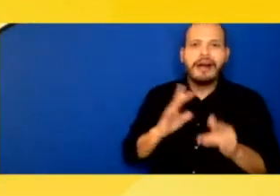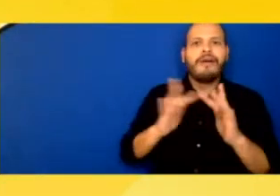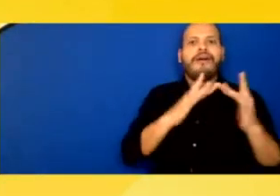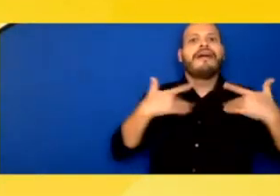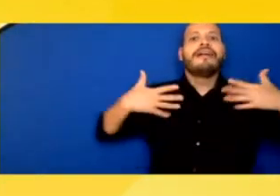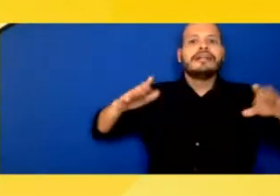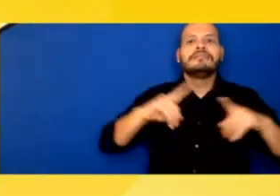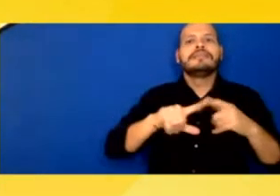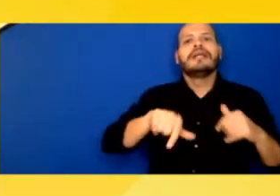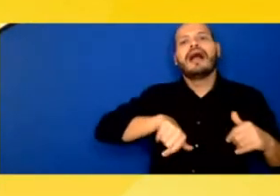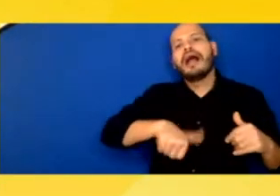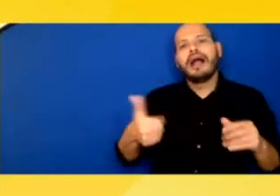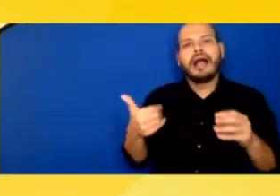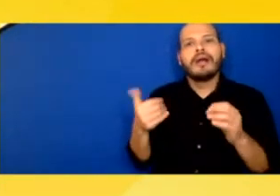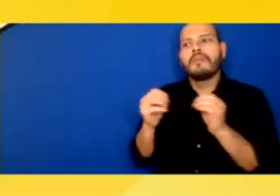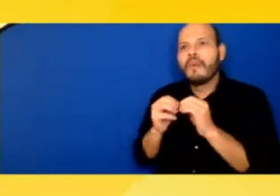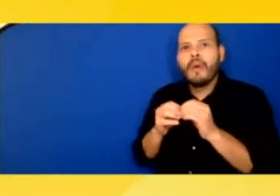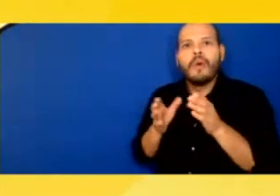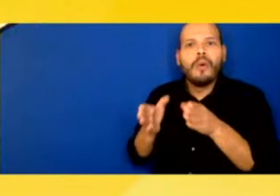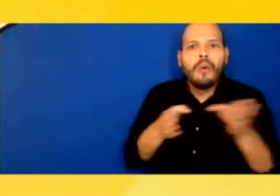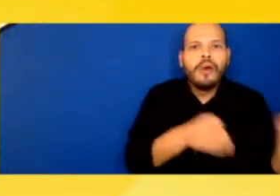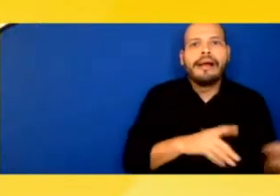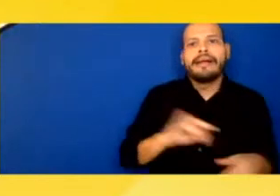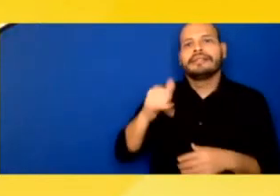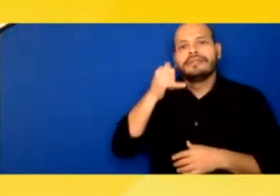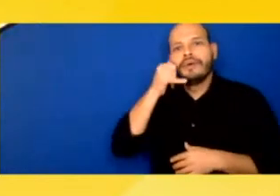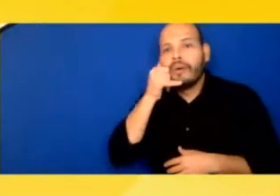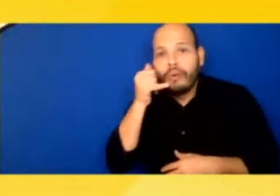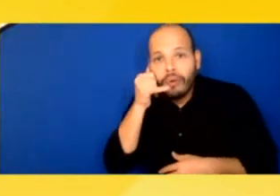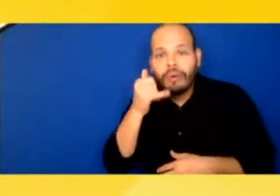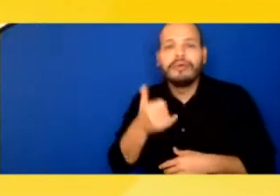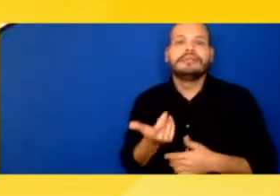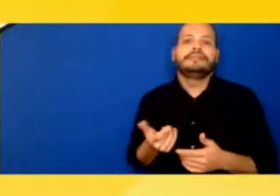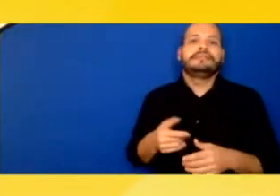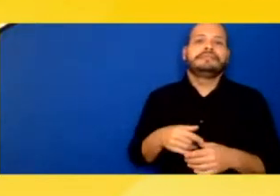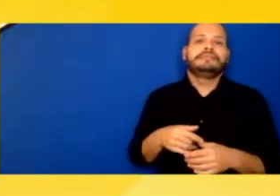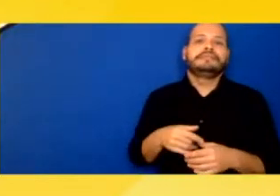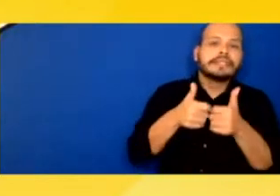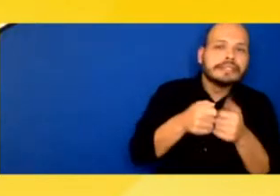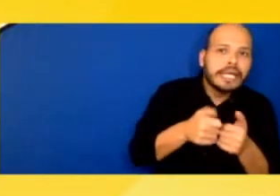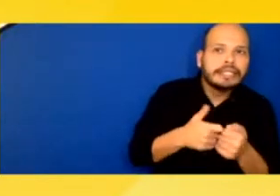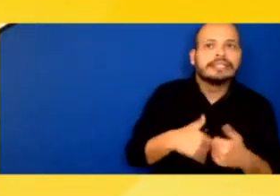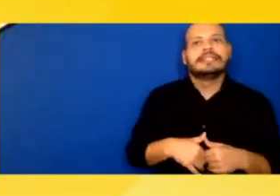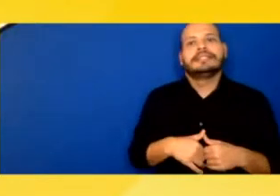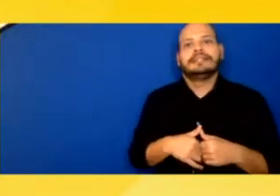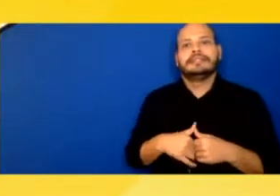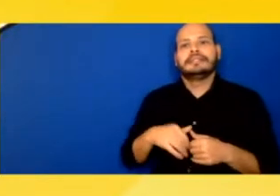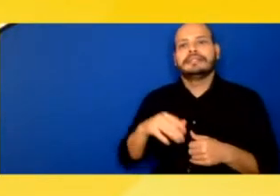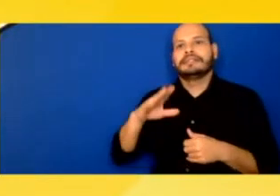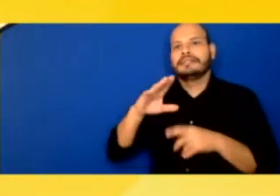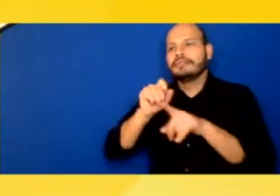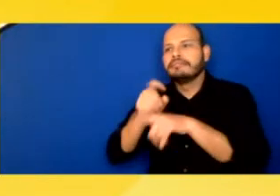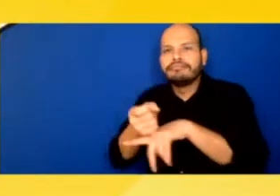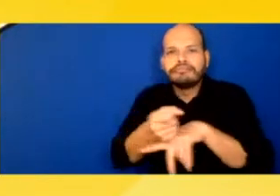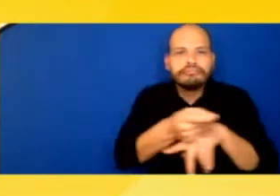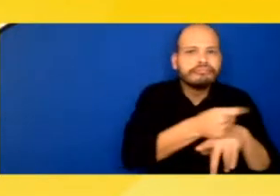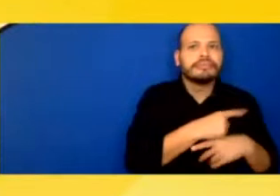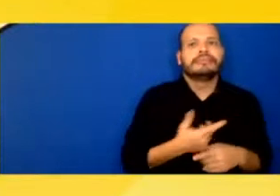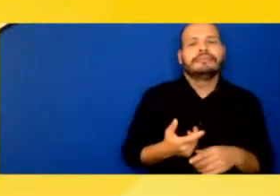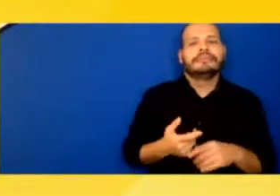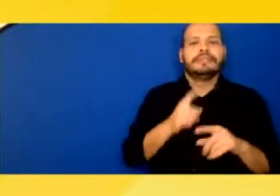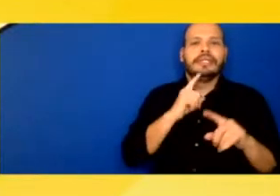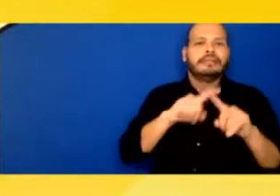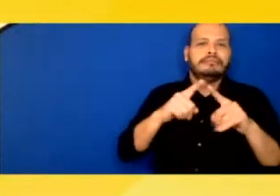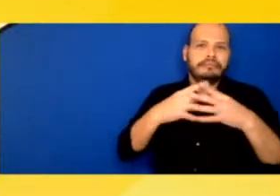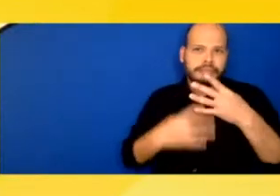a lot more than 10. So we invite you to take this prophetic pledge, each reach 10 effort. The second way you can get involved